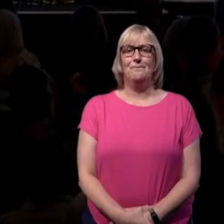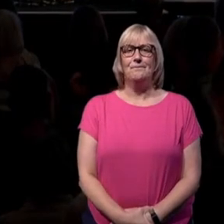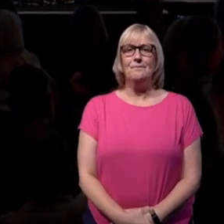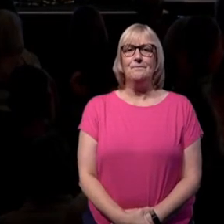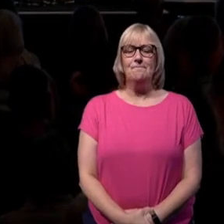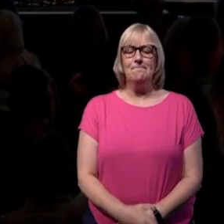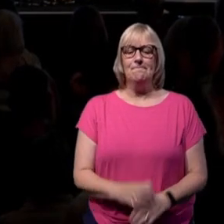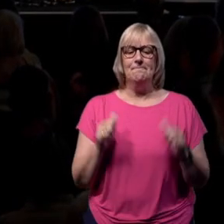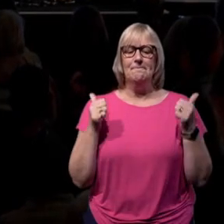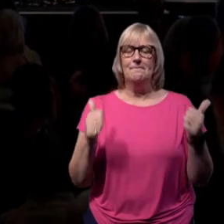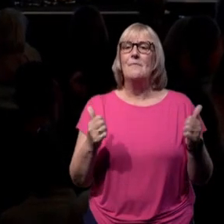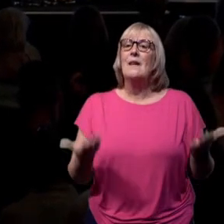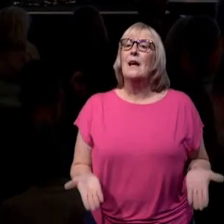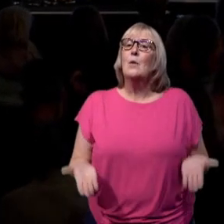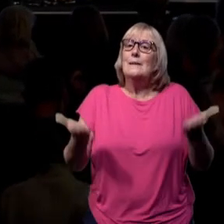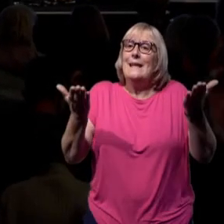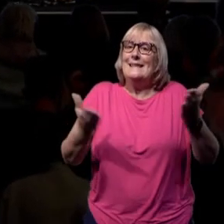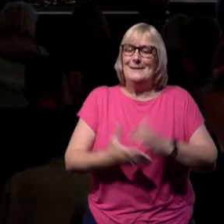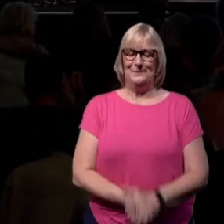Brilliant. Let's stand again.